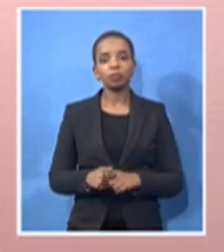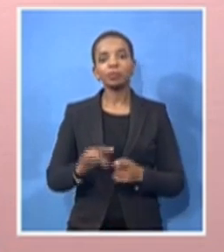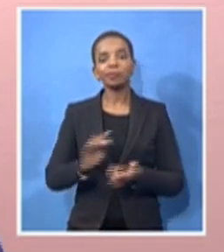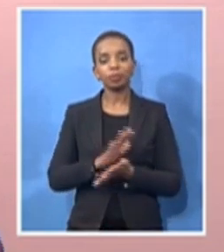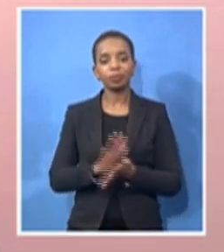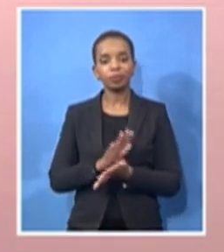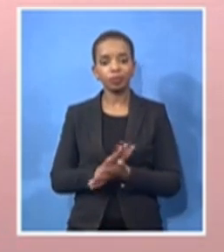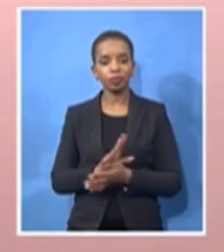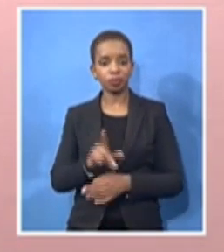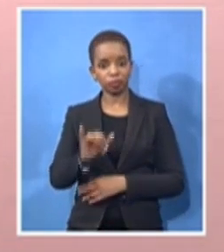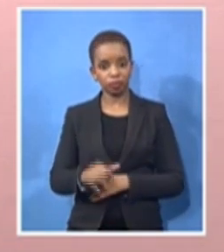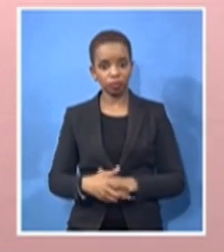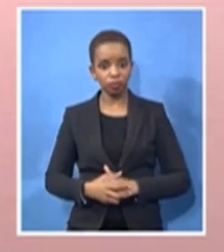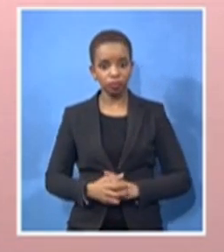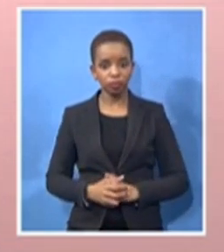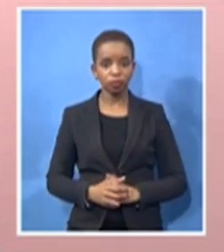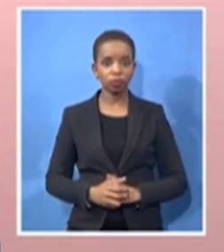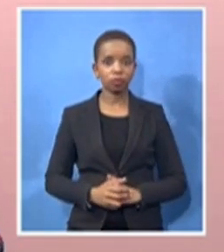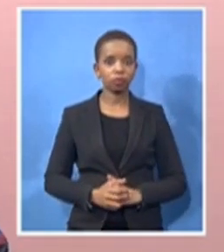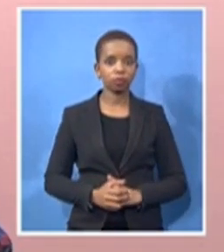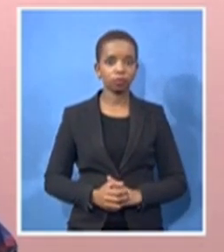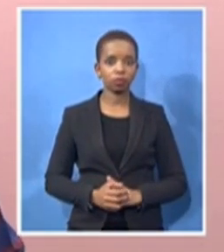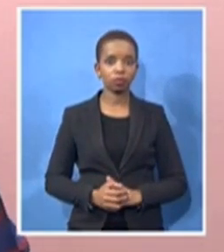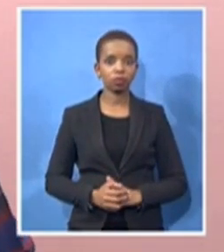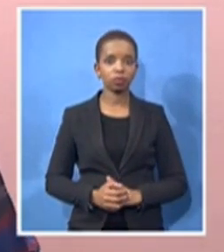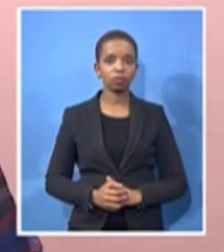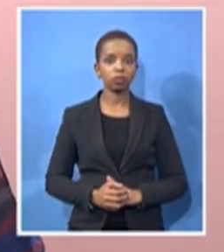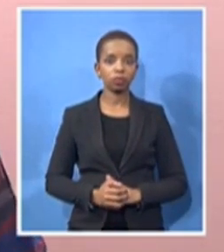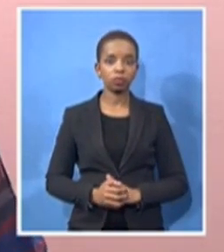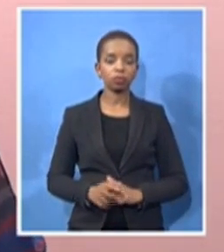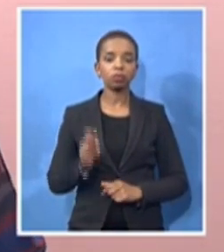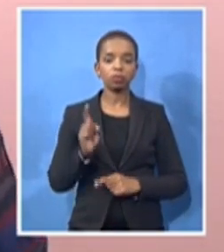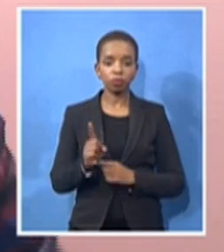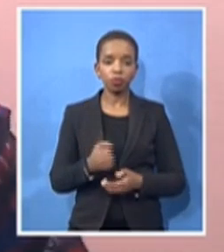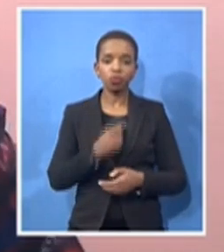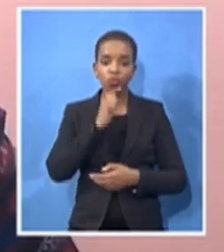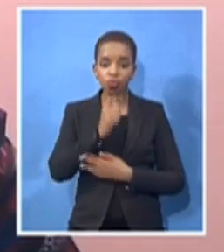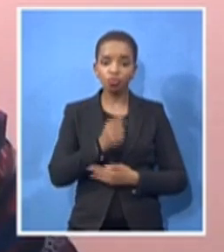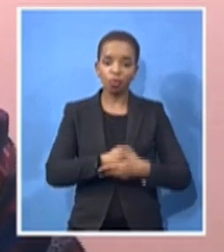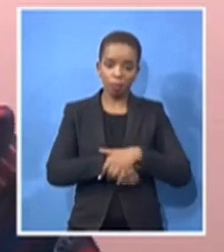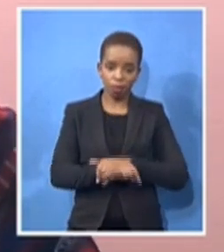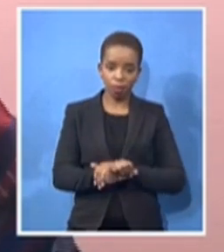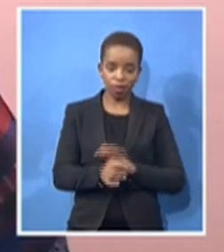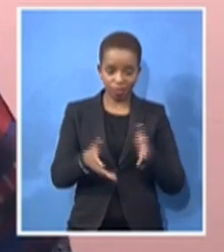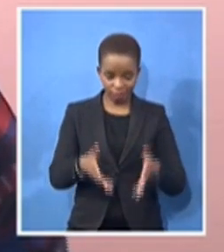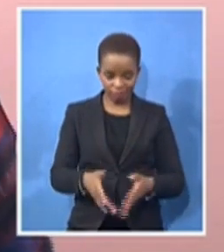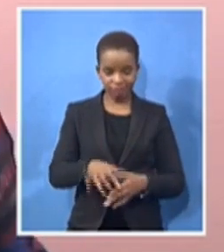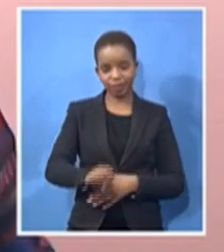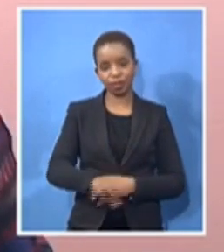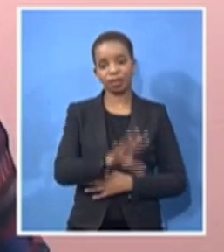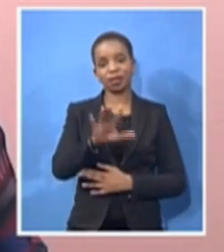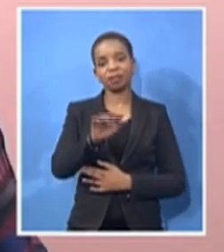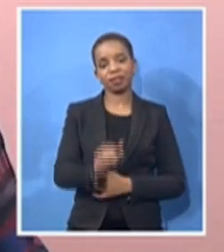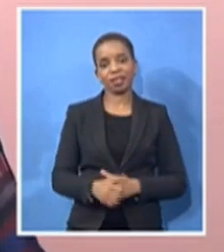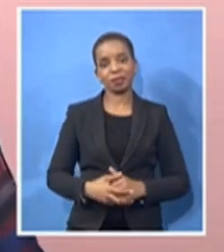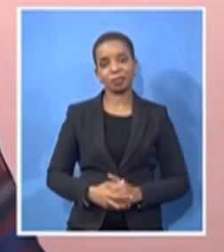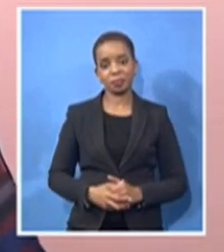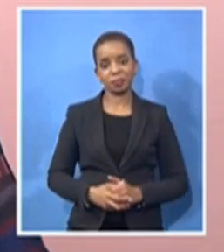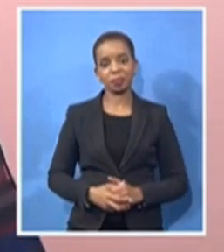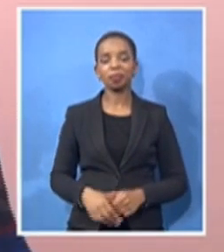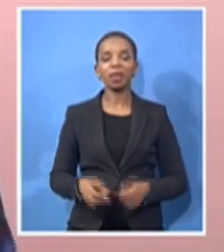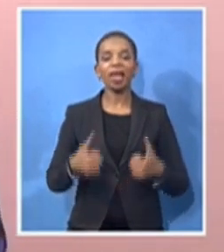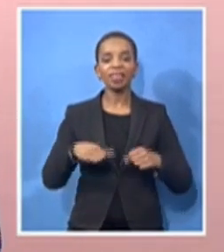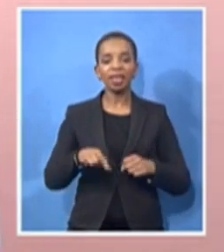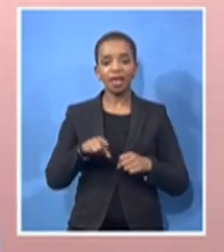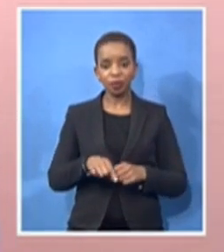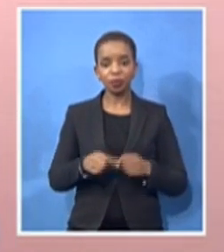were basically born here in South Africa and went to university here in Gauteng at Wits University.